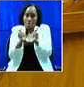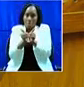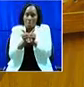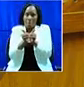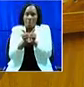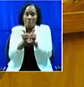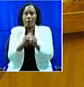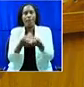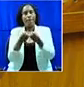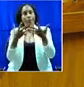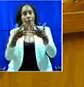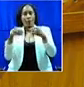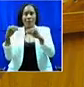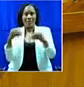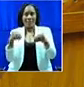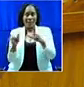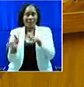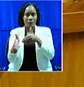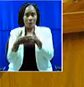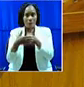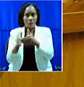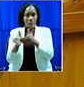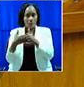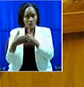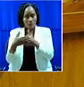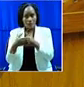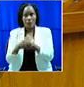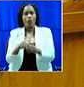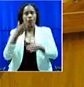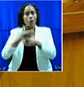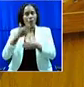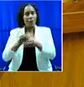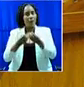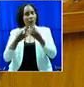have closed, and many jobs have been lost.